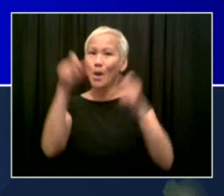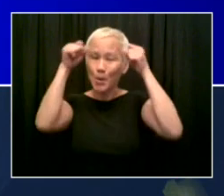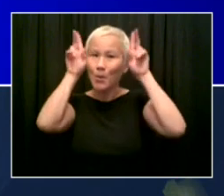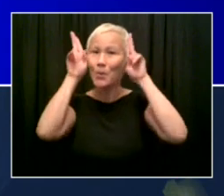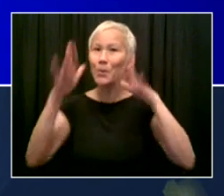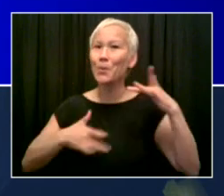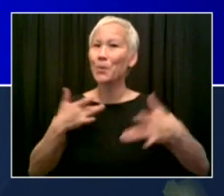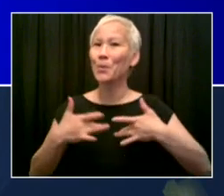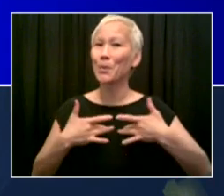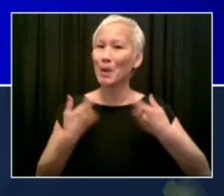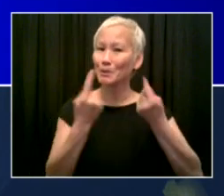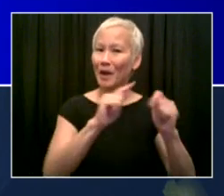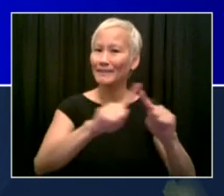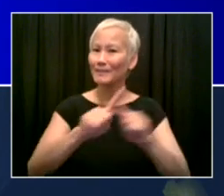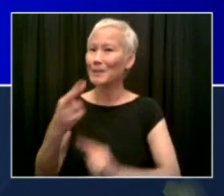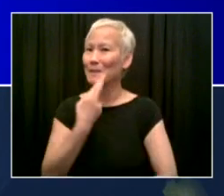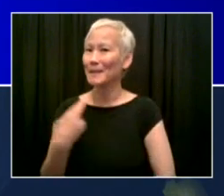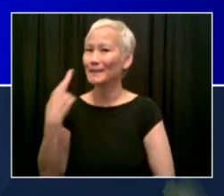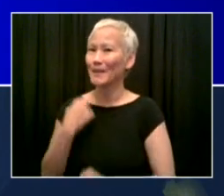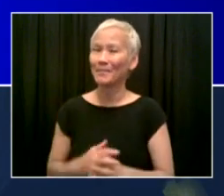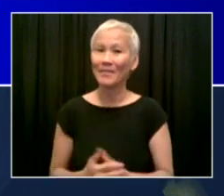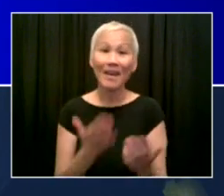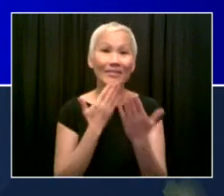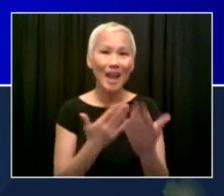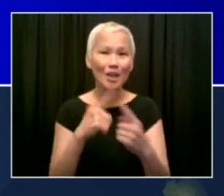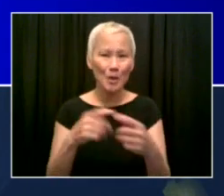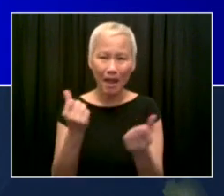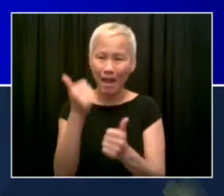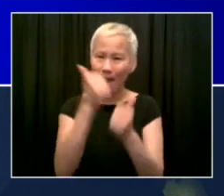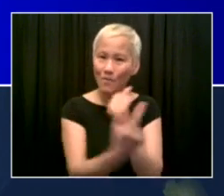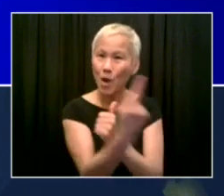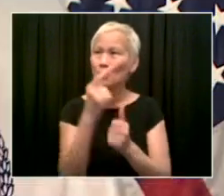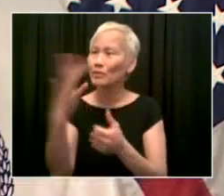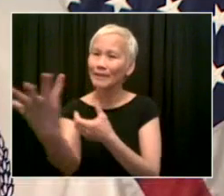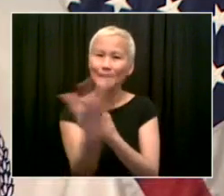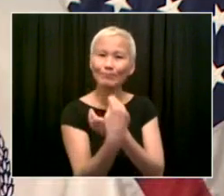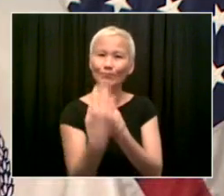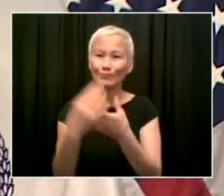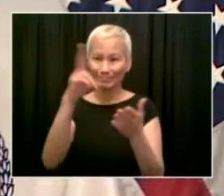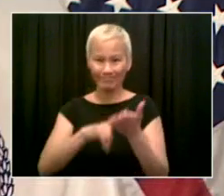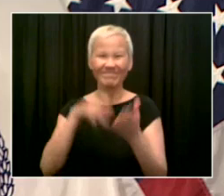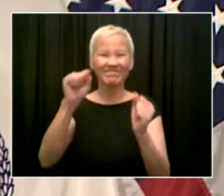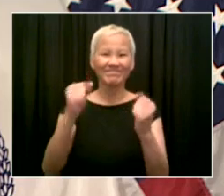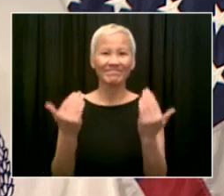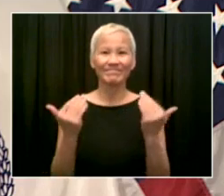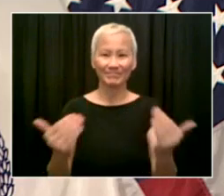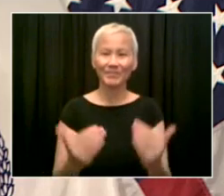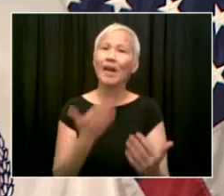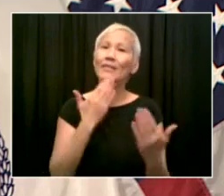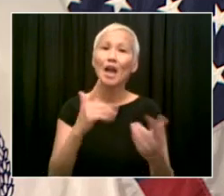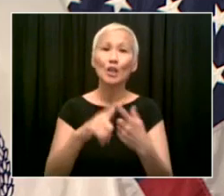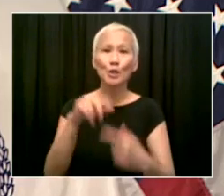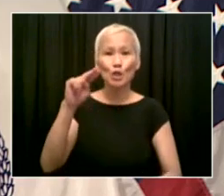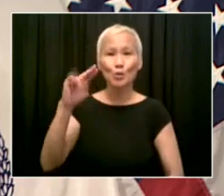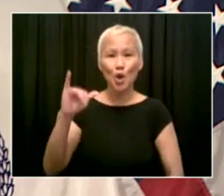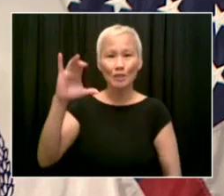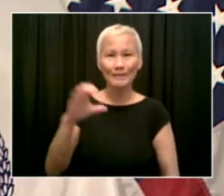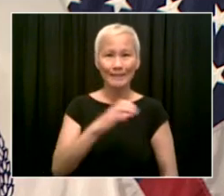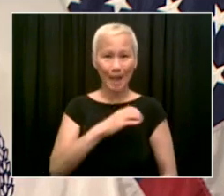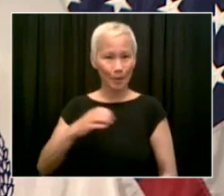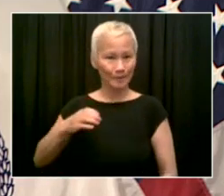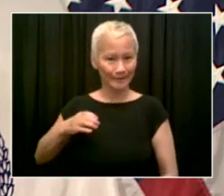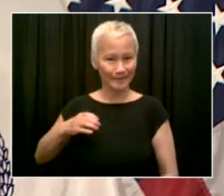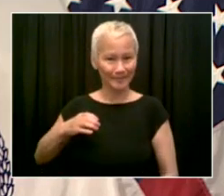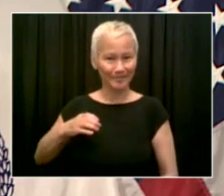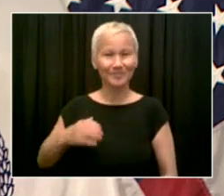but also in the City Council. Really extraordinary efforts. I want to give the City Council a lot of credit. They really focused on how to bring our restaurant